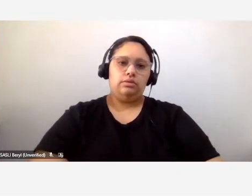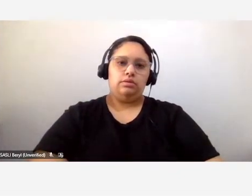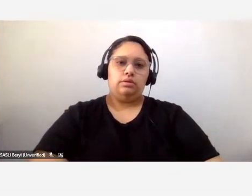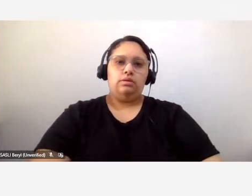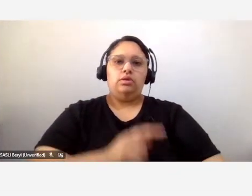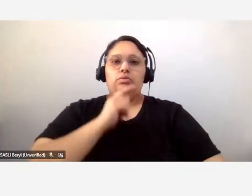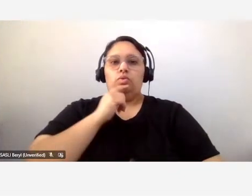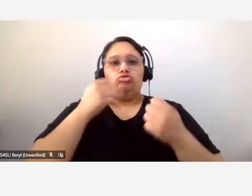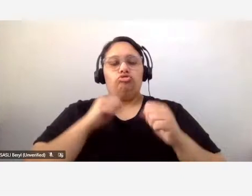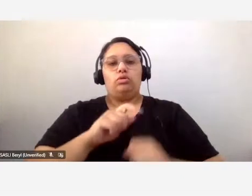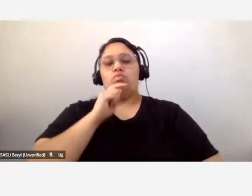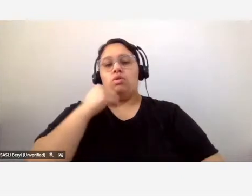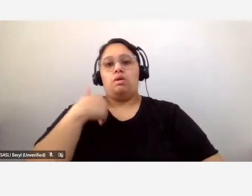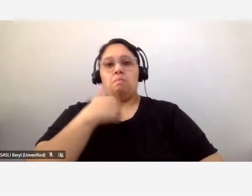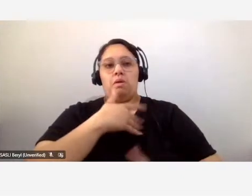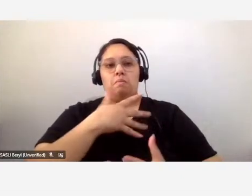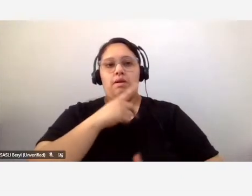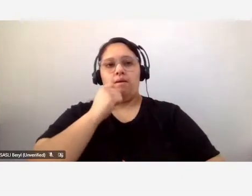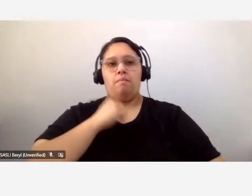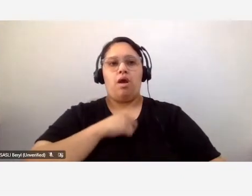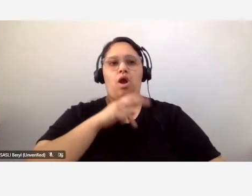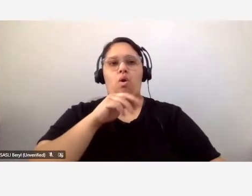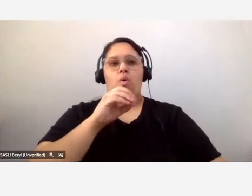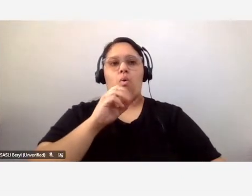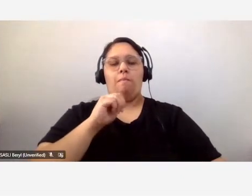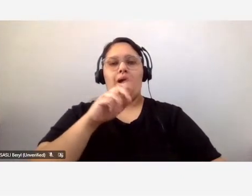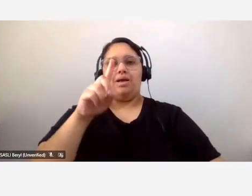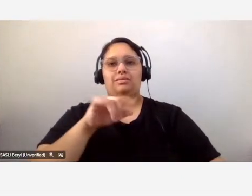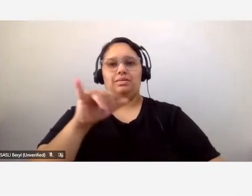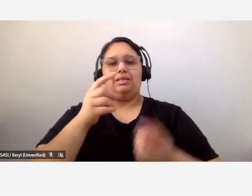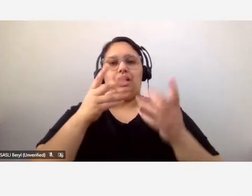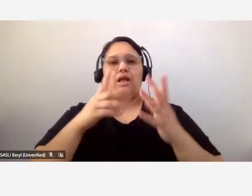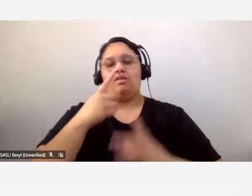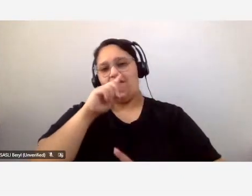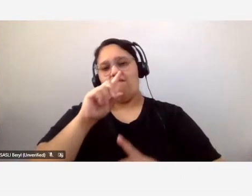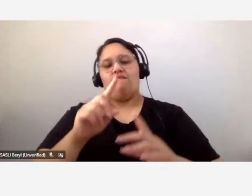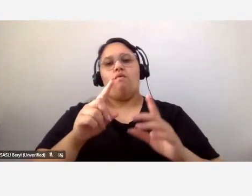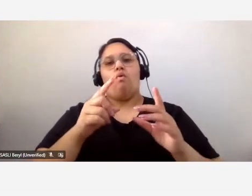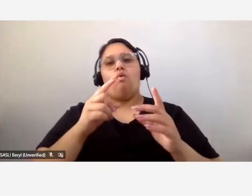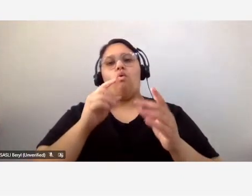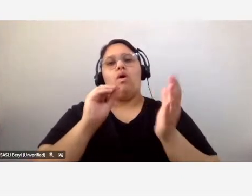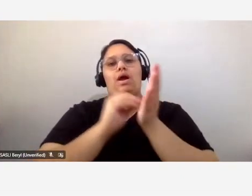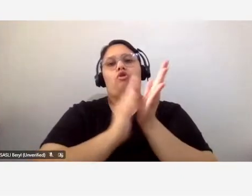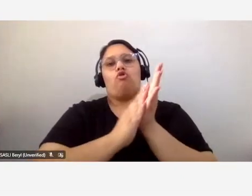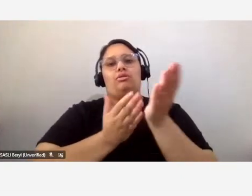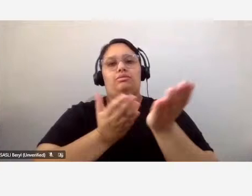Good morning, Chair and members. My name is Nomaza Tingayo, the Director for Provincial Archives and Record Service.